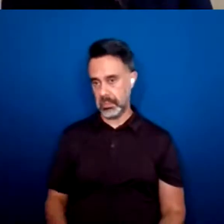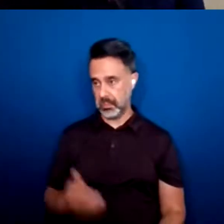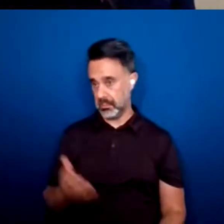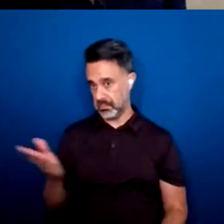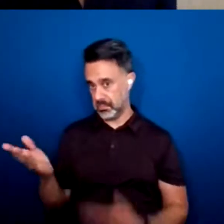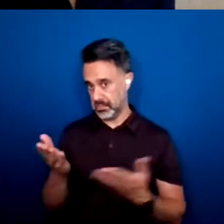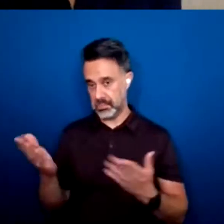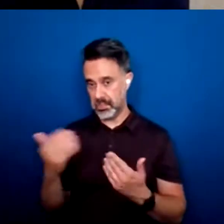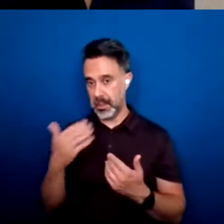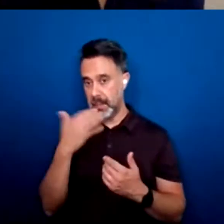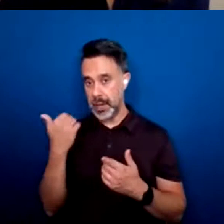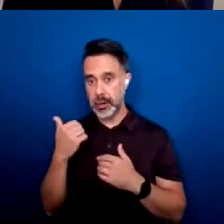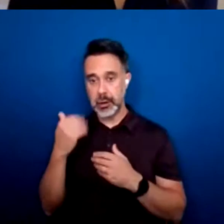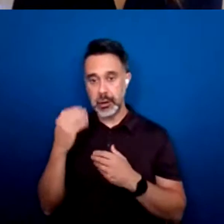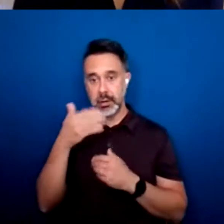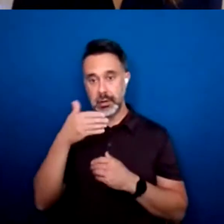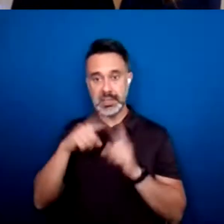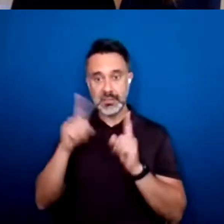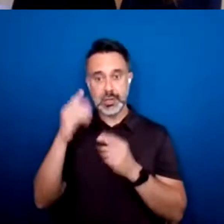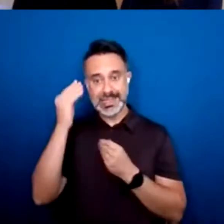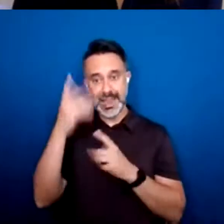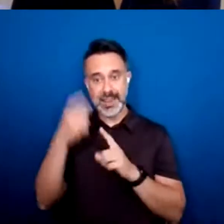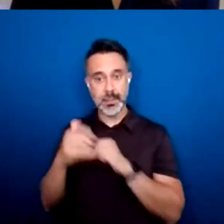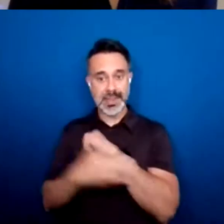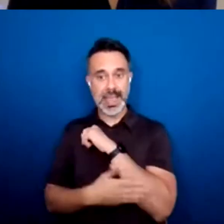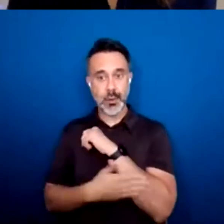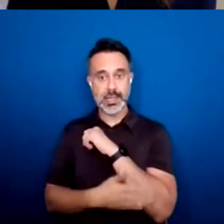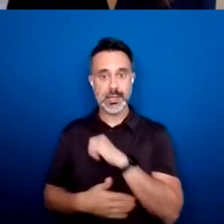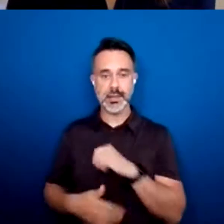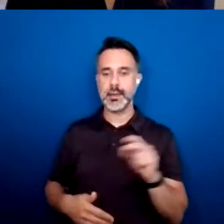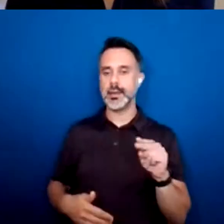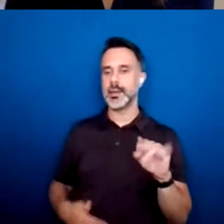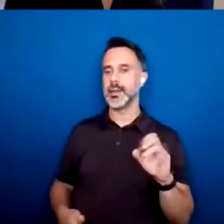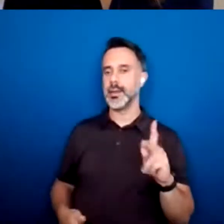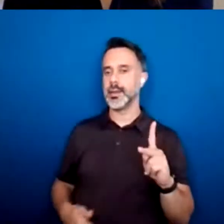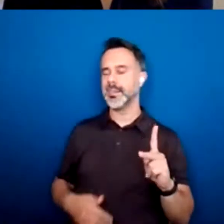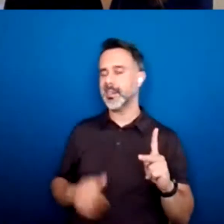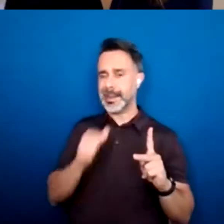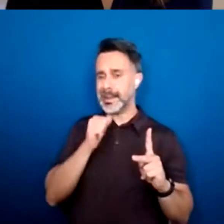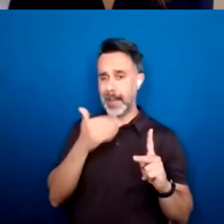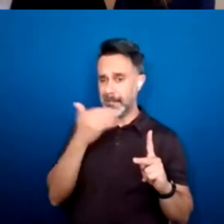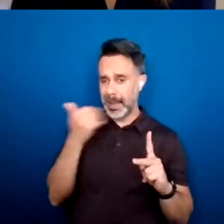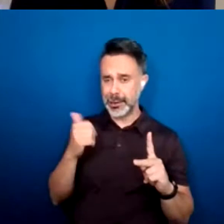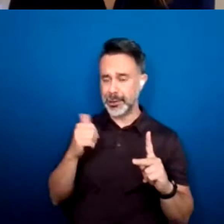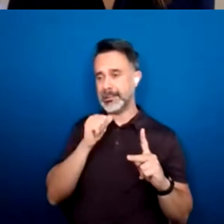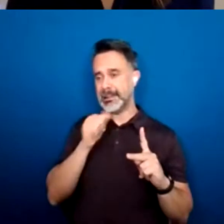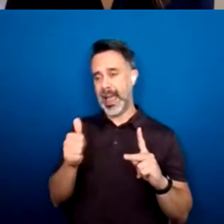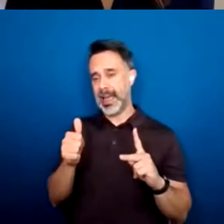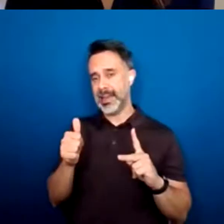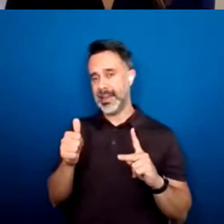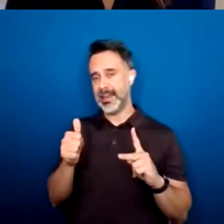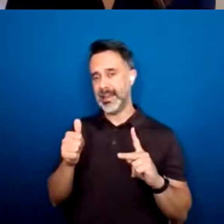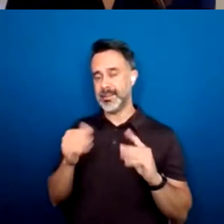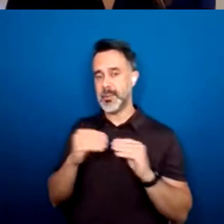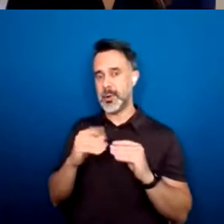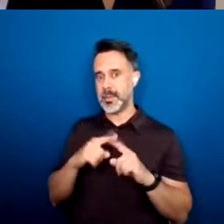data from the county. Probably neither better nor different, but I just wanted to share that our